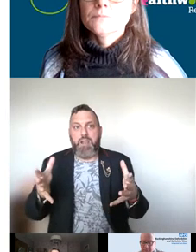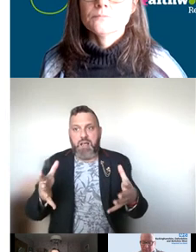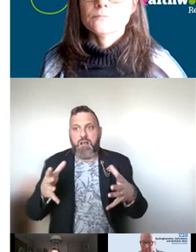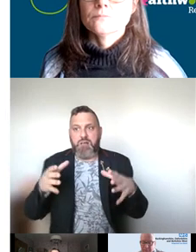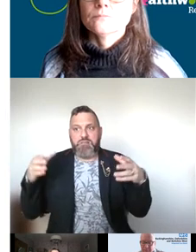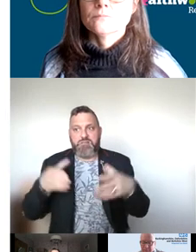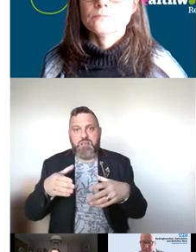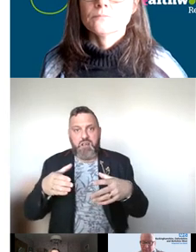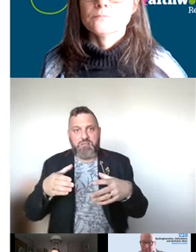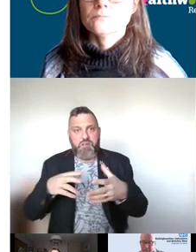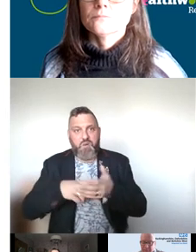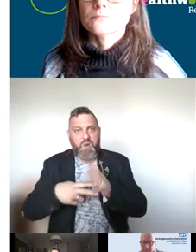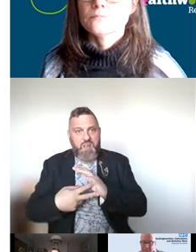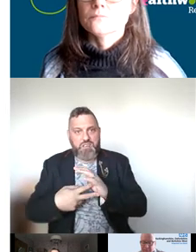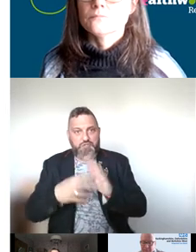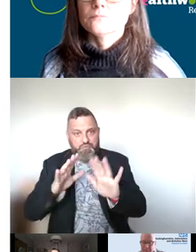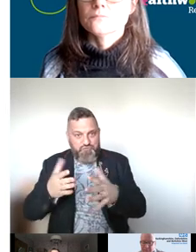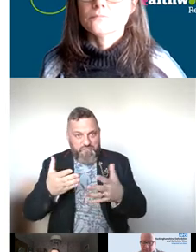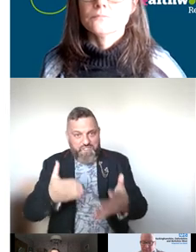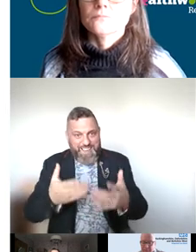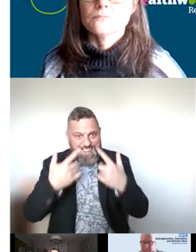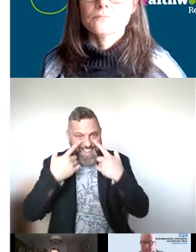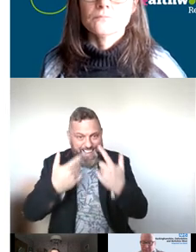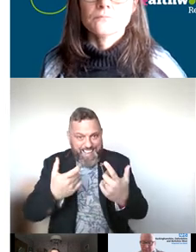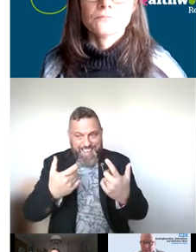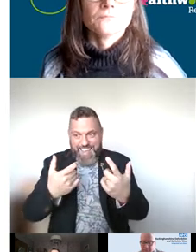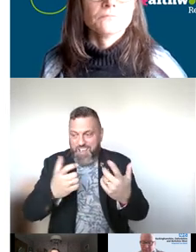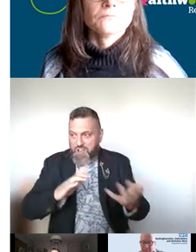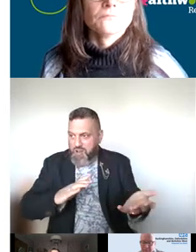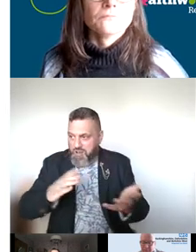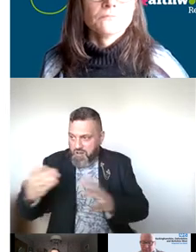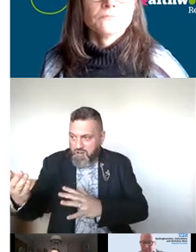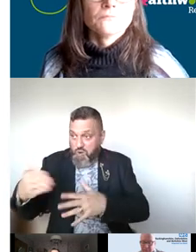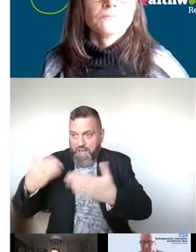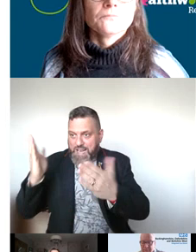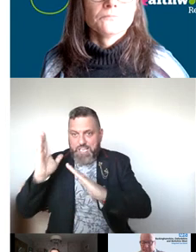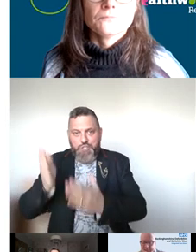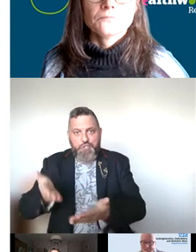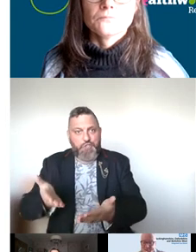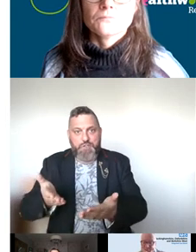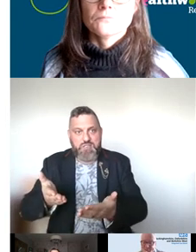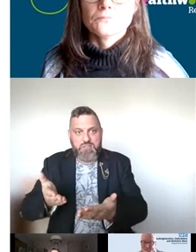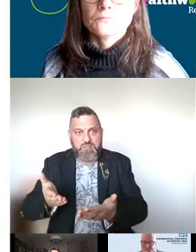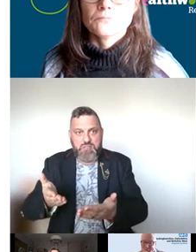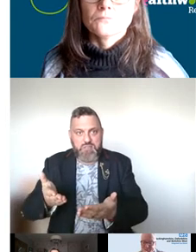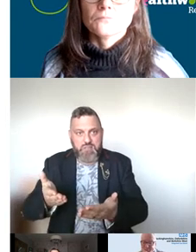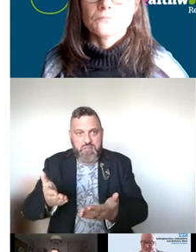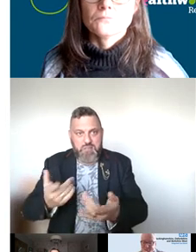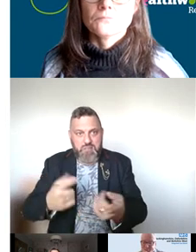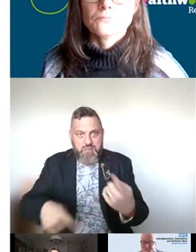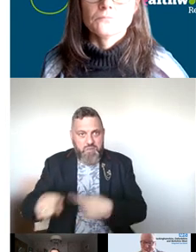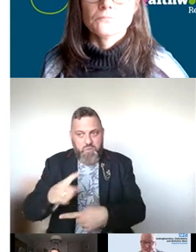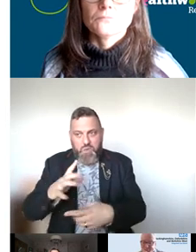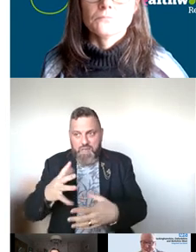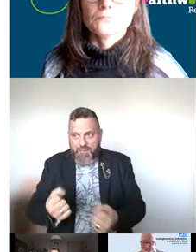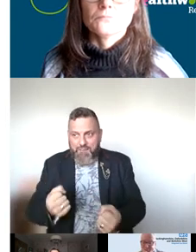involved in the provision of care and support or the provision of any service, we have